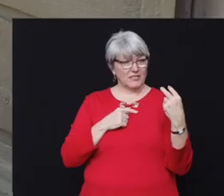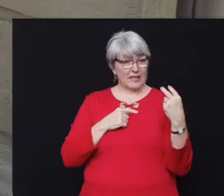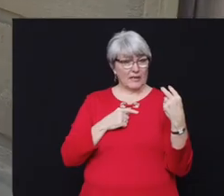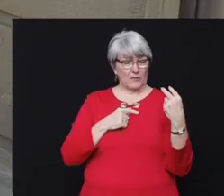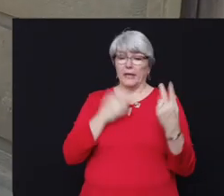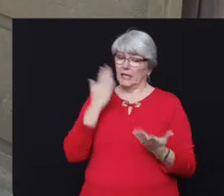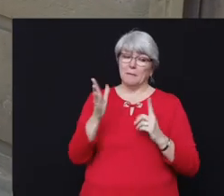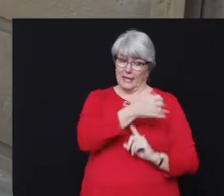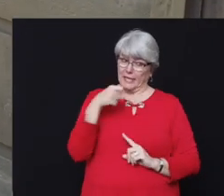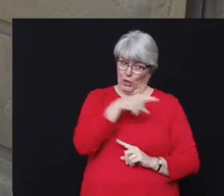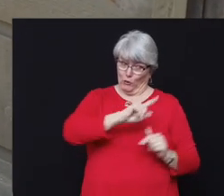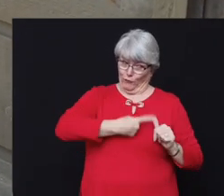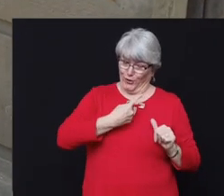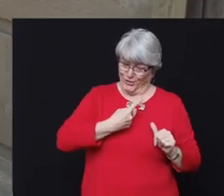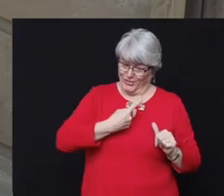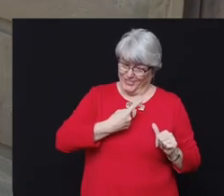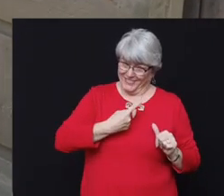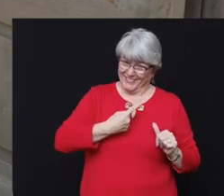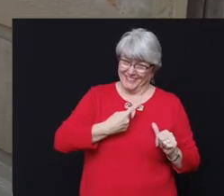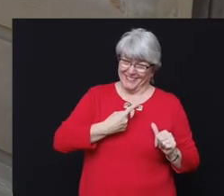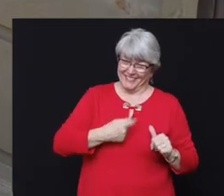he may take you first.